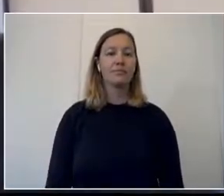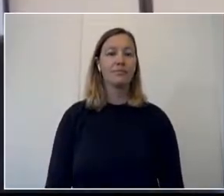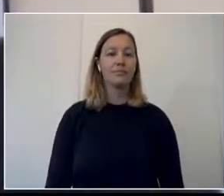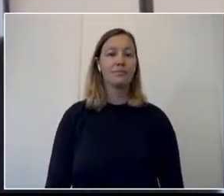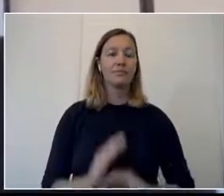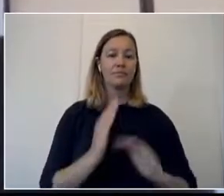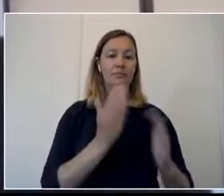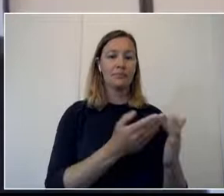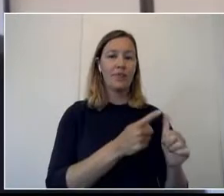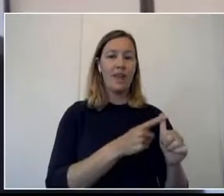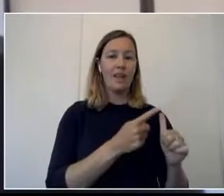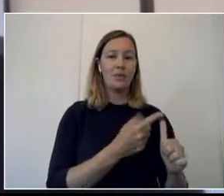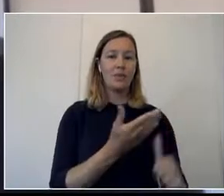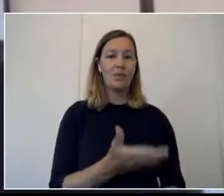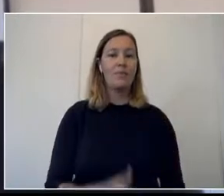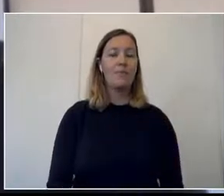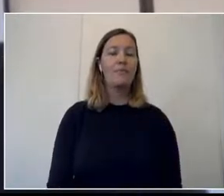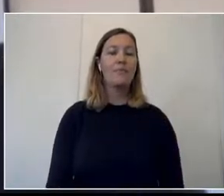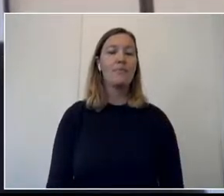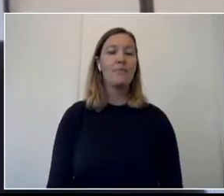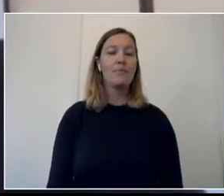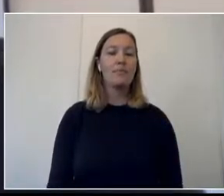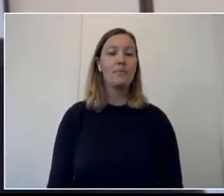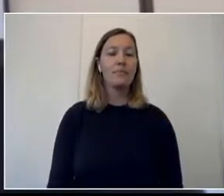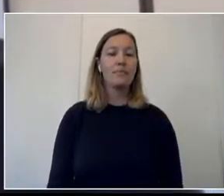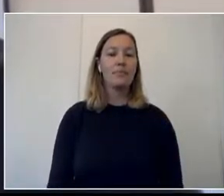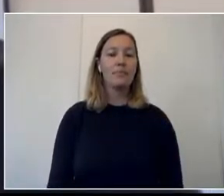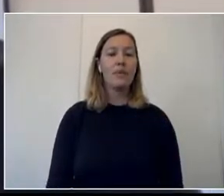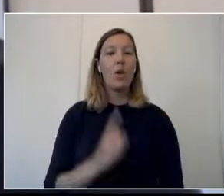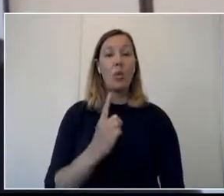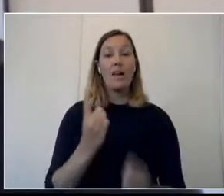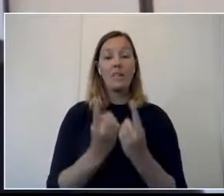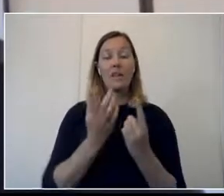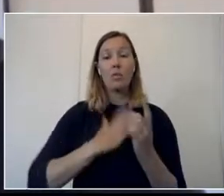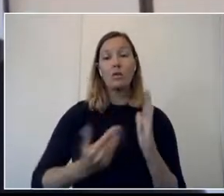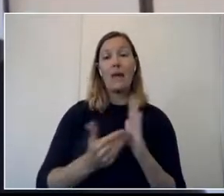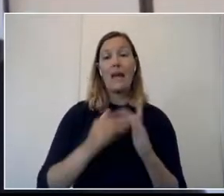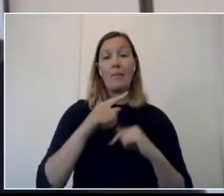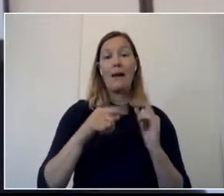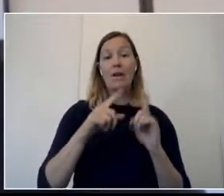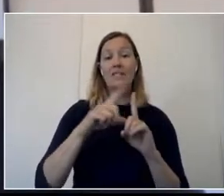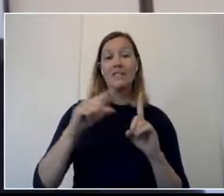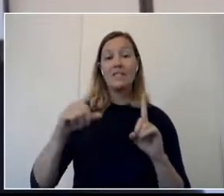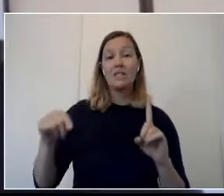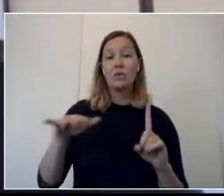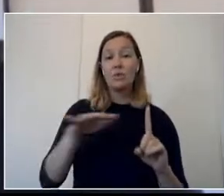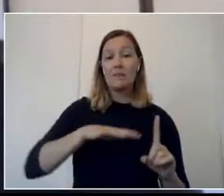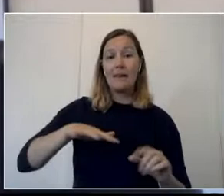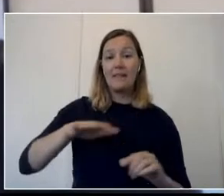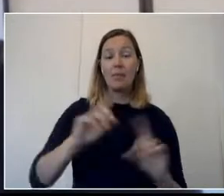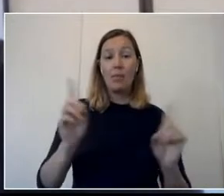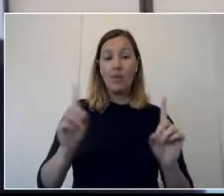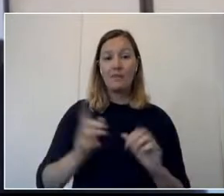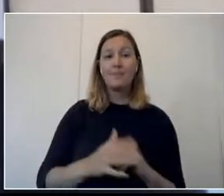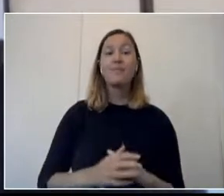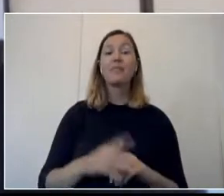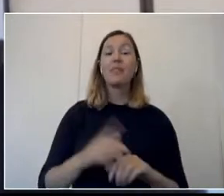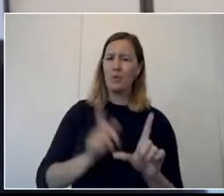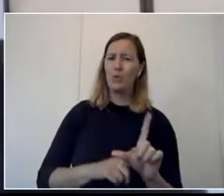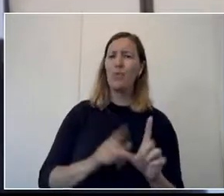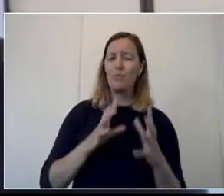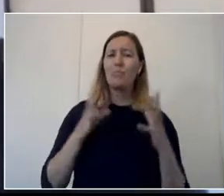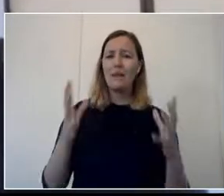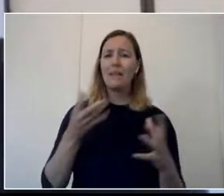Paul. One thing I just want to add about the digital, which is that youth is big, but